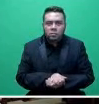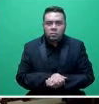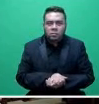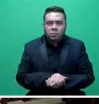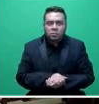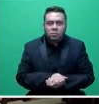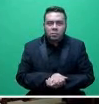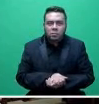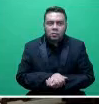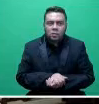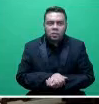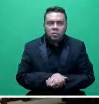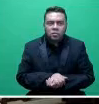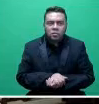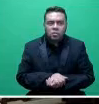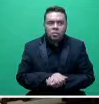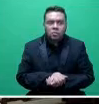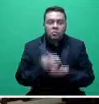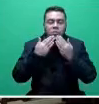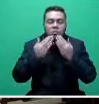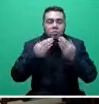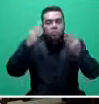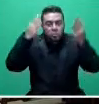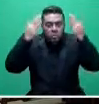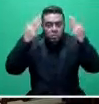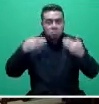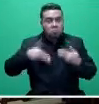I thank the Minister for Commerce, Trade, Tourism and